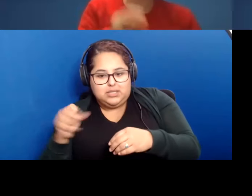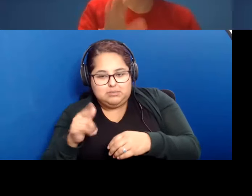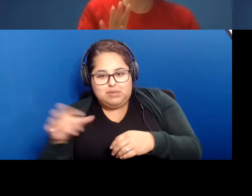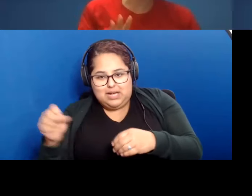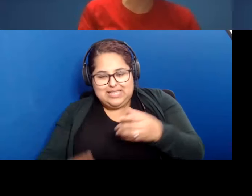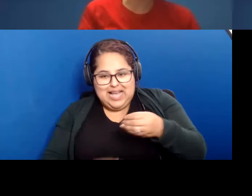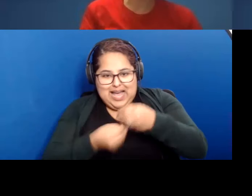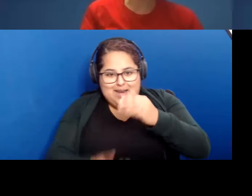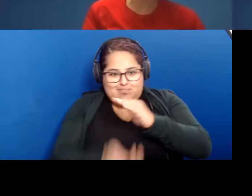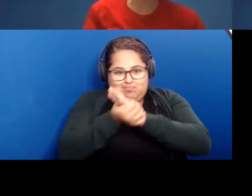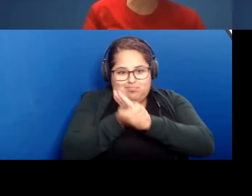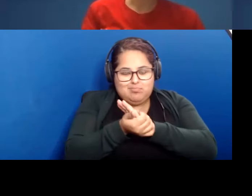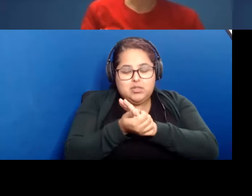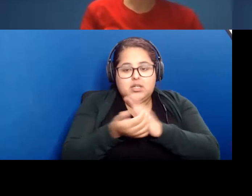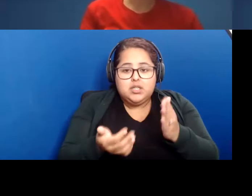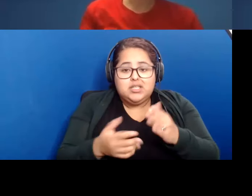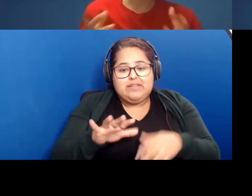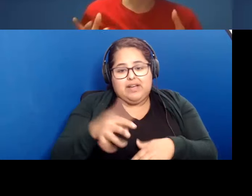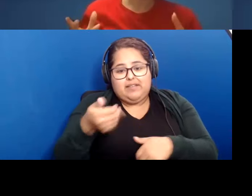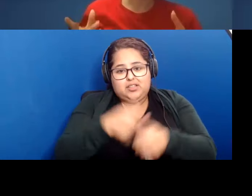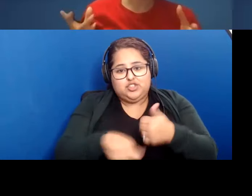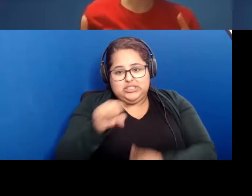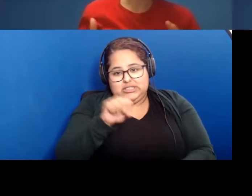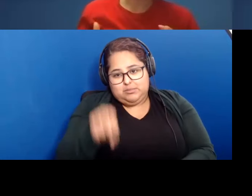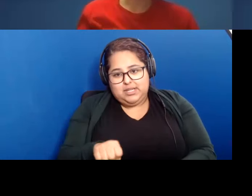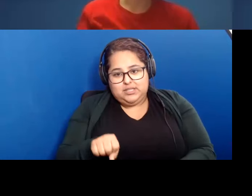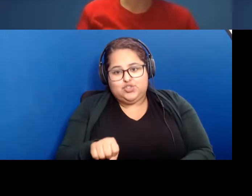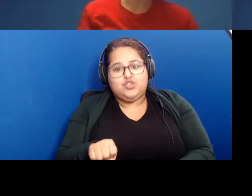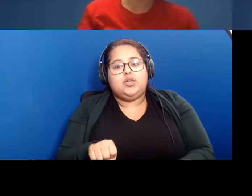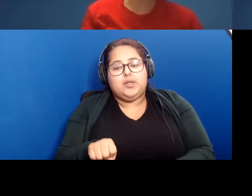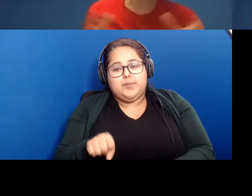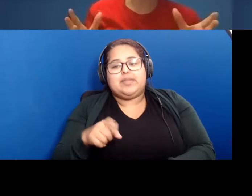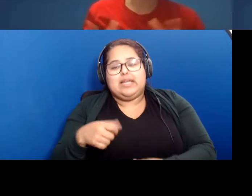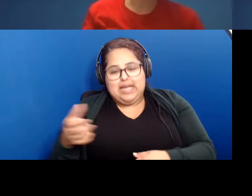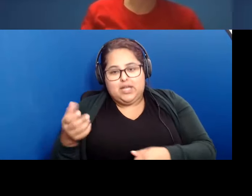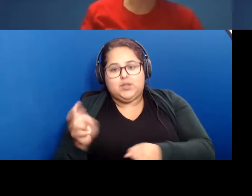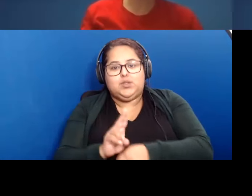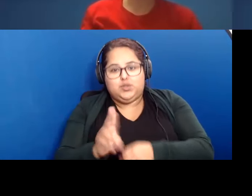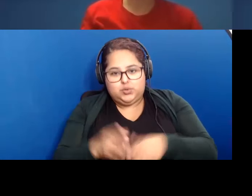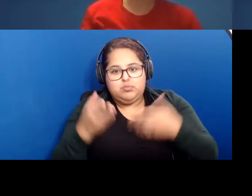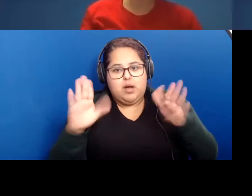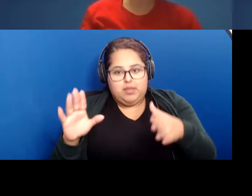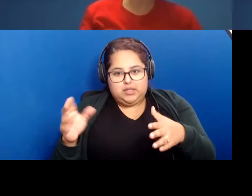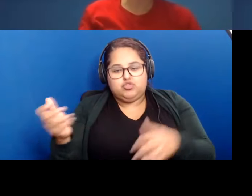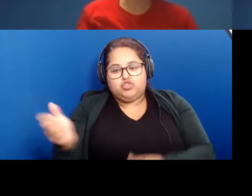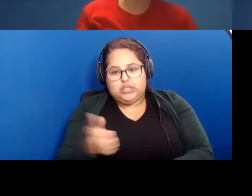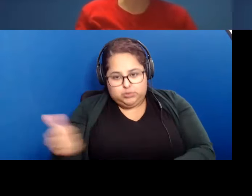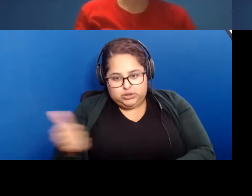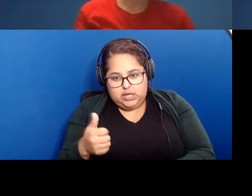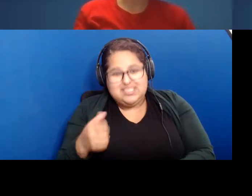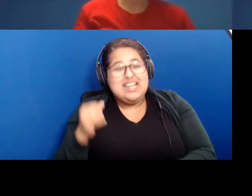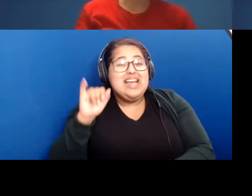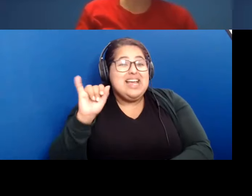card. $5 per semester, and you can ride the public transportation all semester, as long as you're